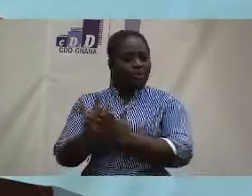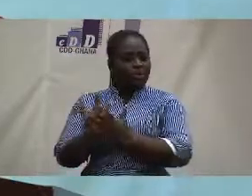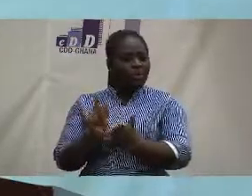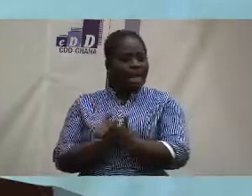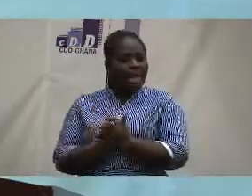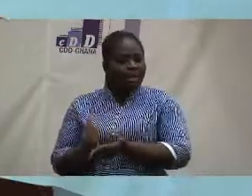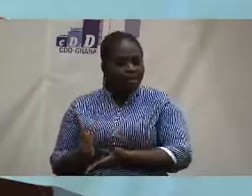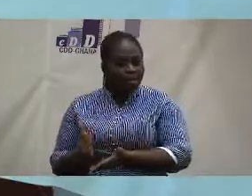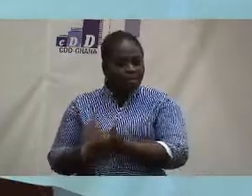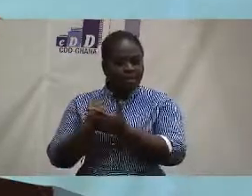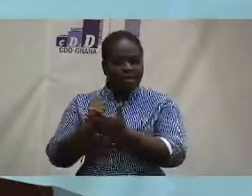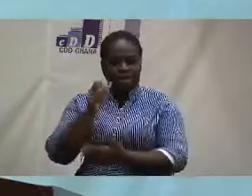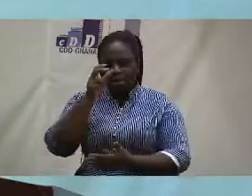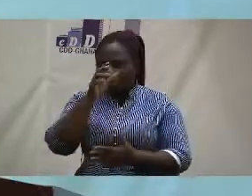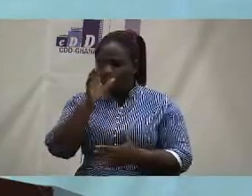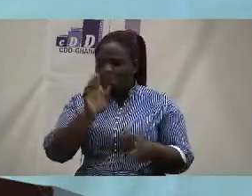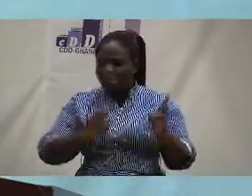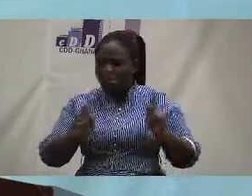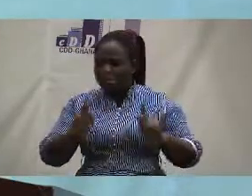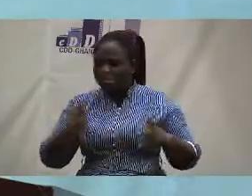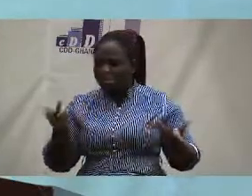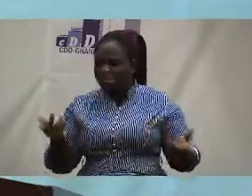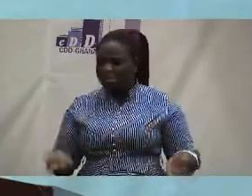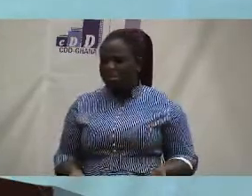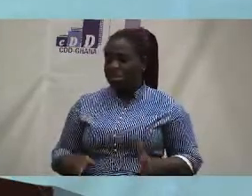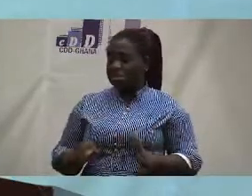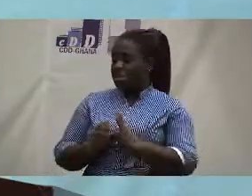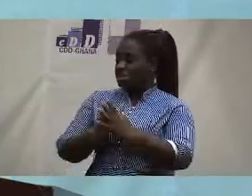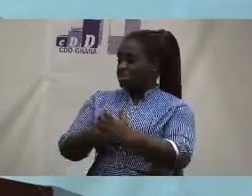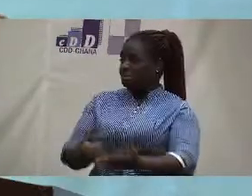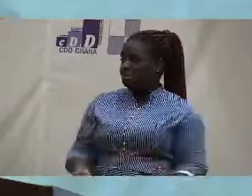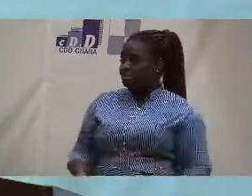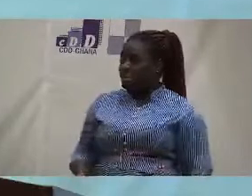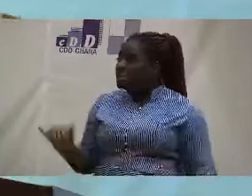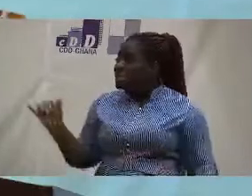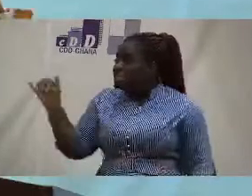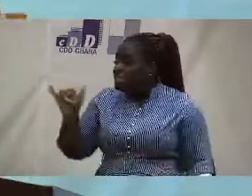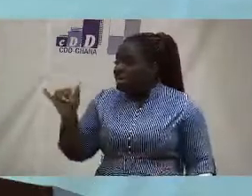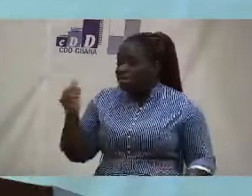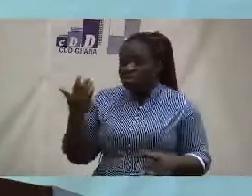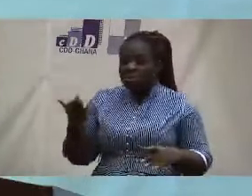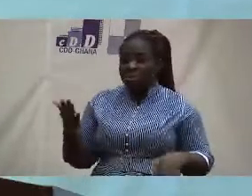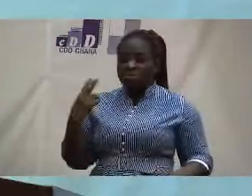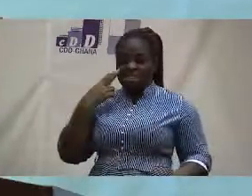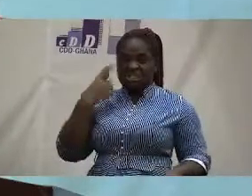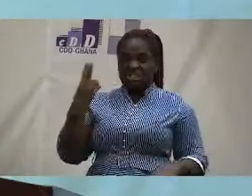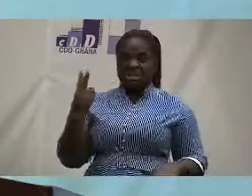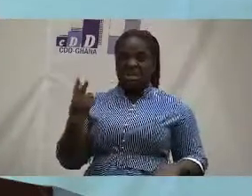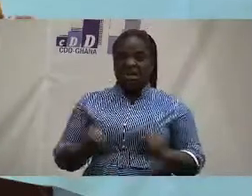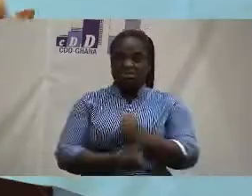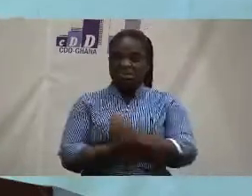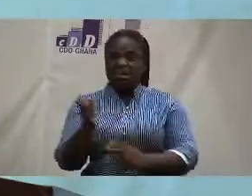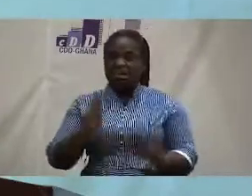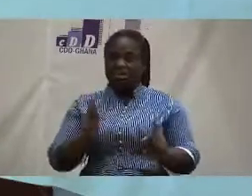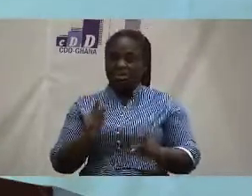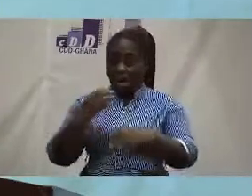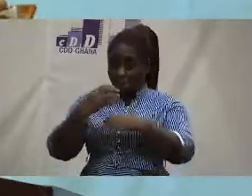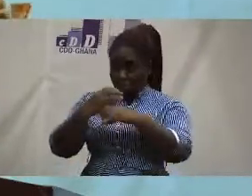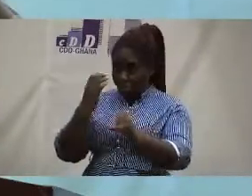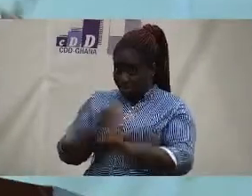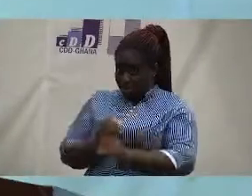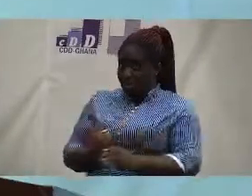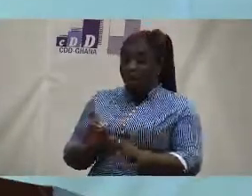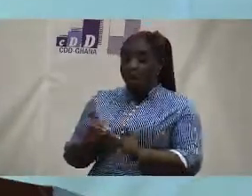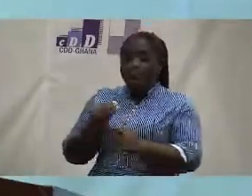actors. The Yewolo in Mali is an example of this. The same thing, we are also seeing media groups who are being created or who